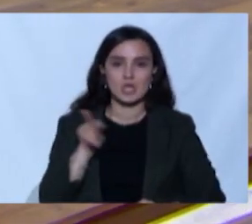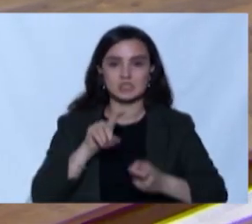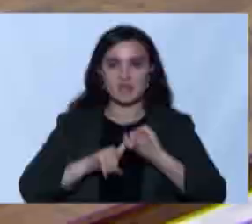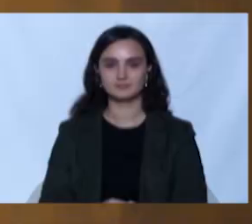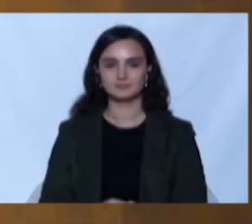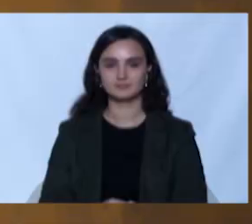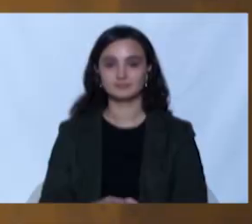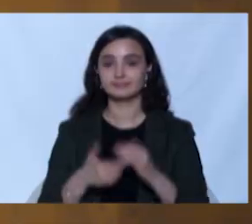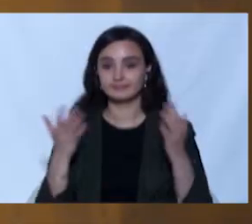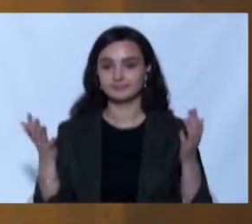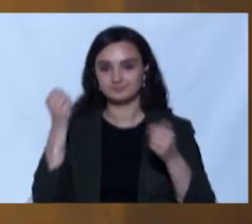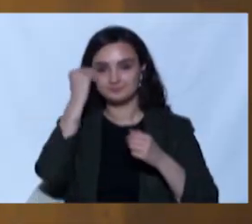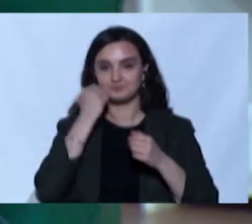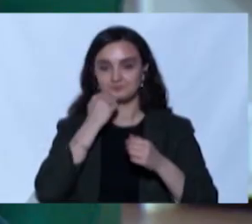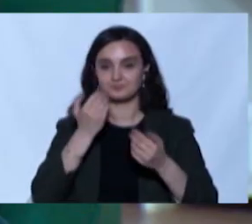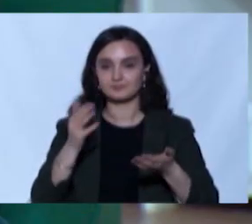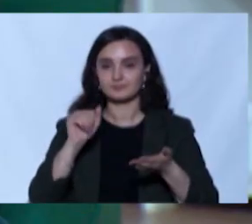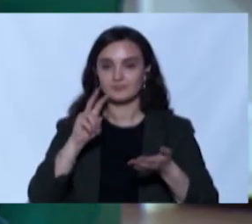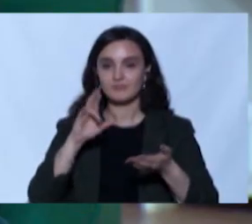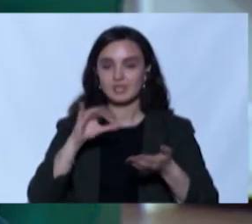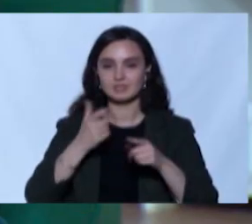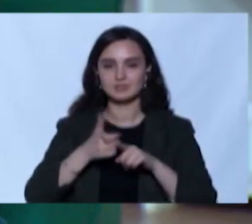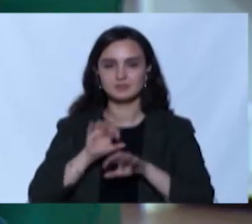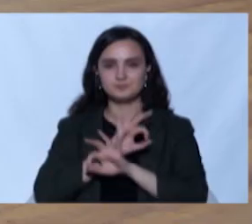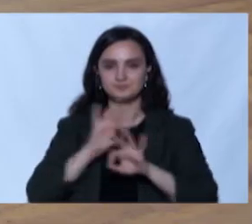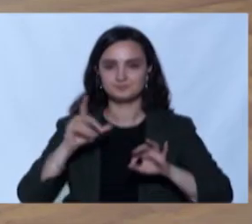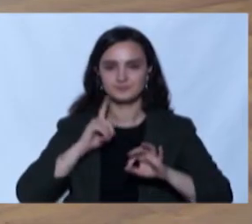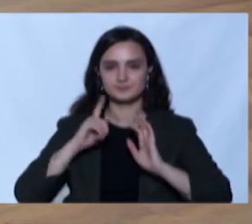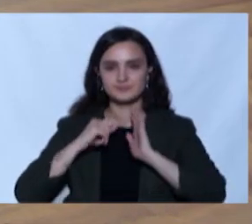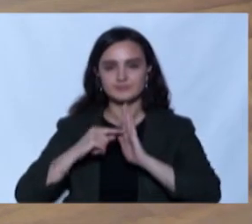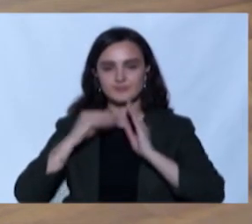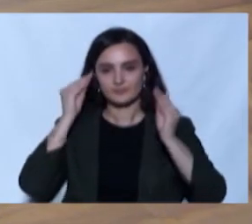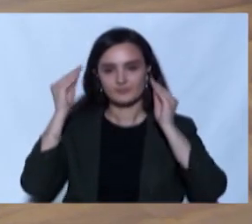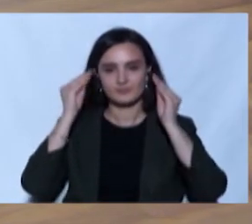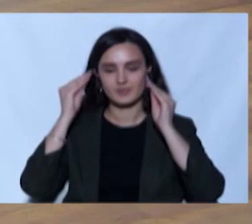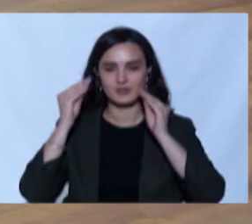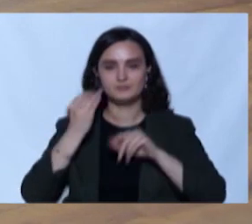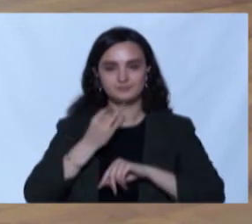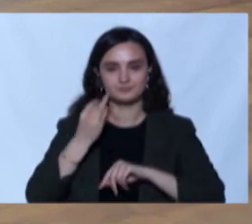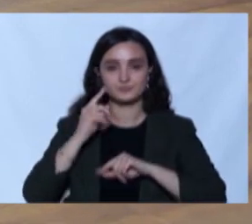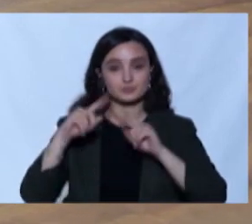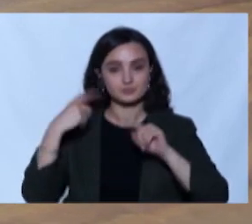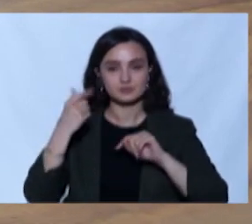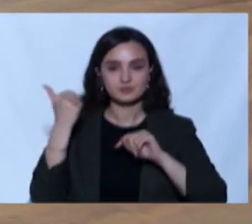to it. Well, thank you very much, Alex, for that fine discussion. Look forward